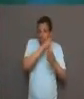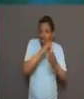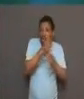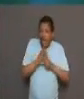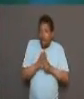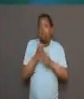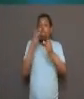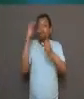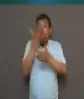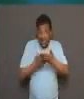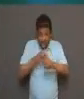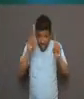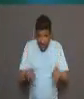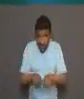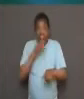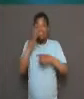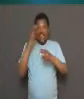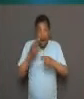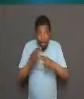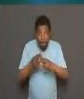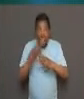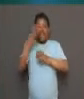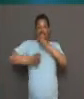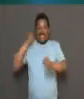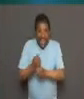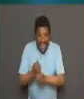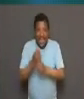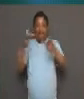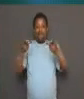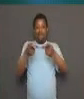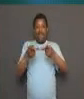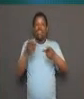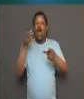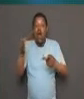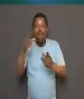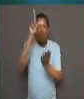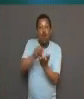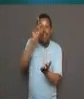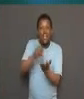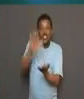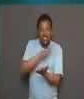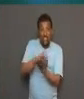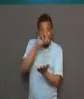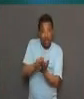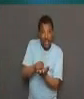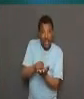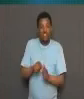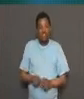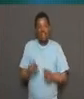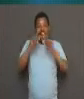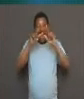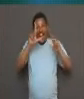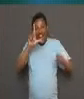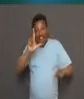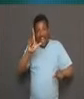name, the year, and place of publication, the legend or